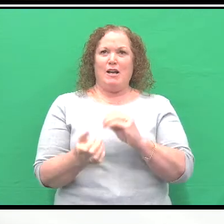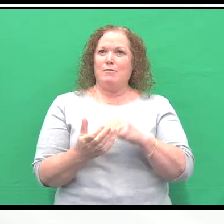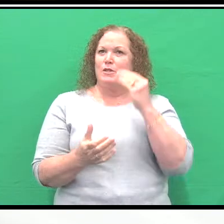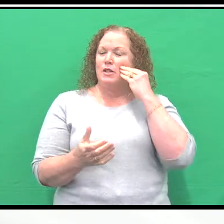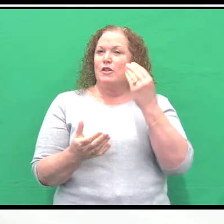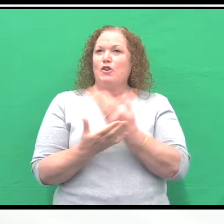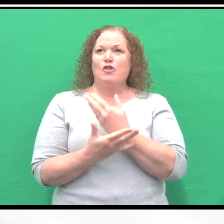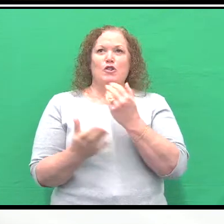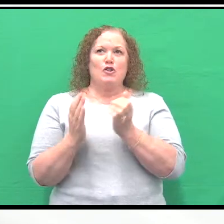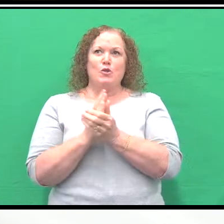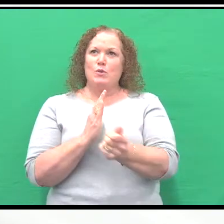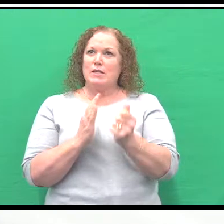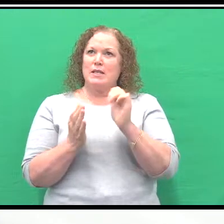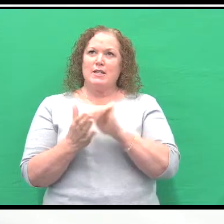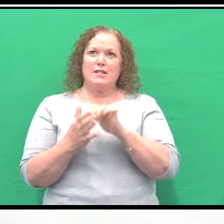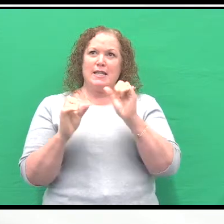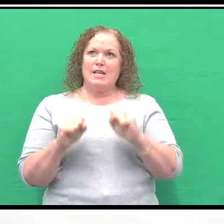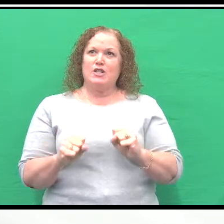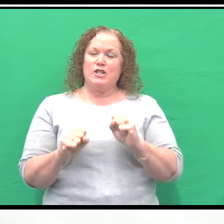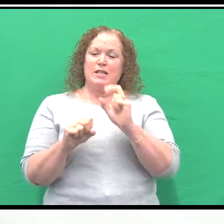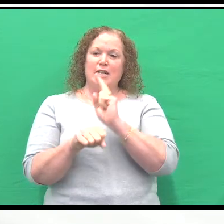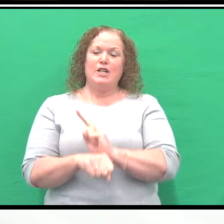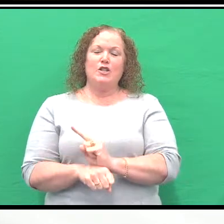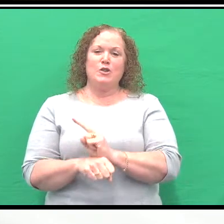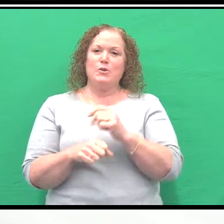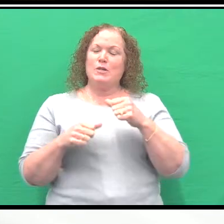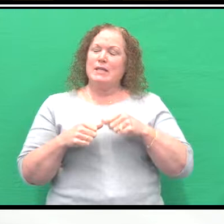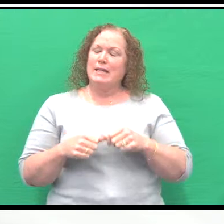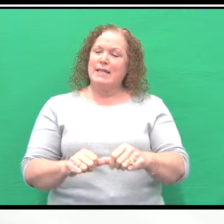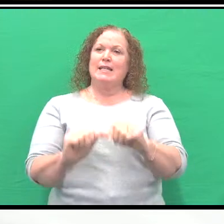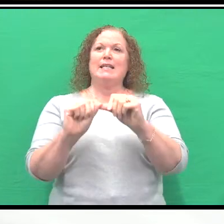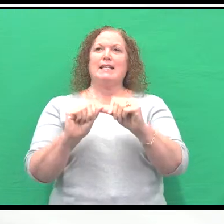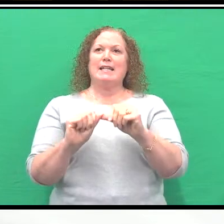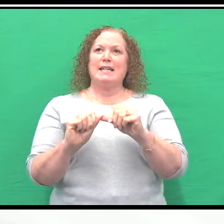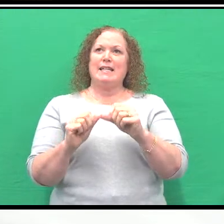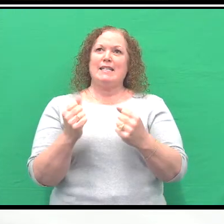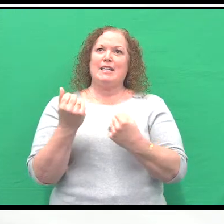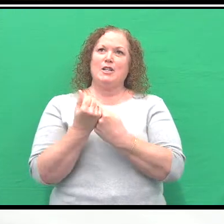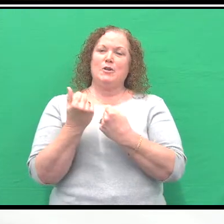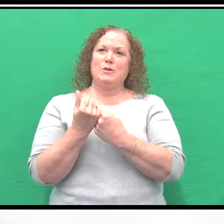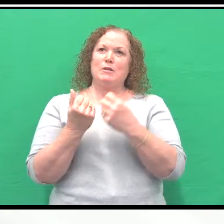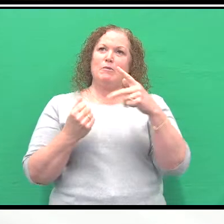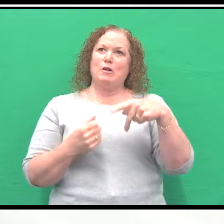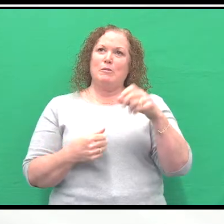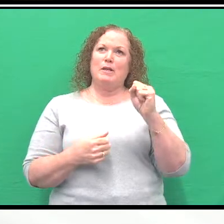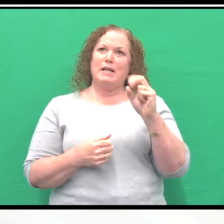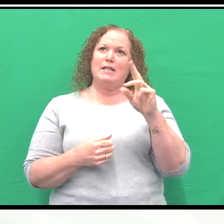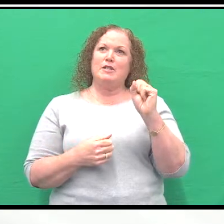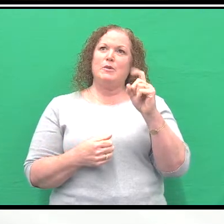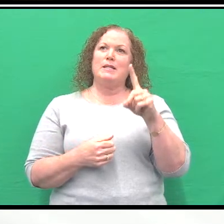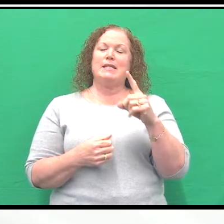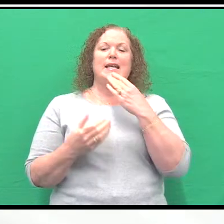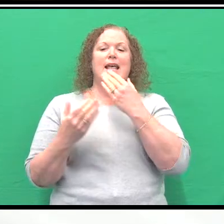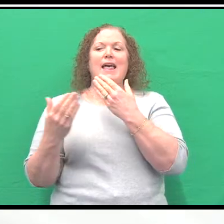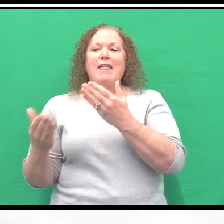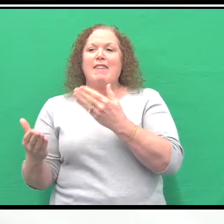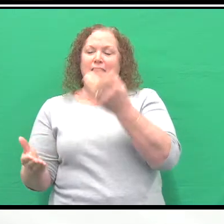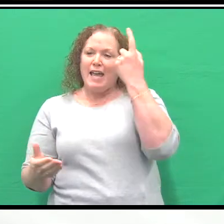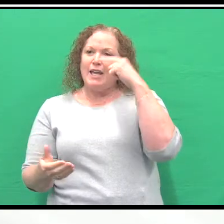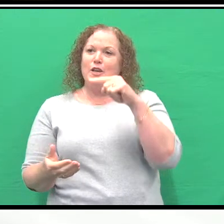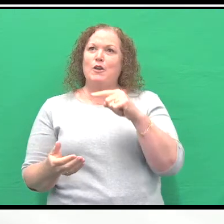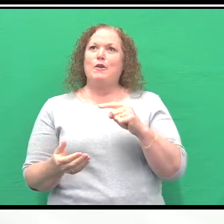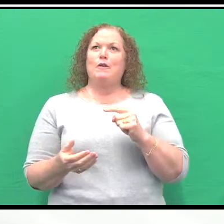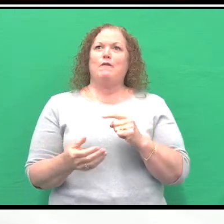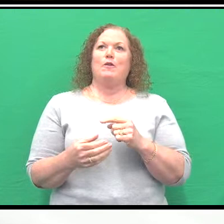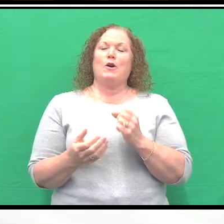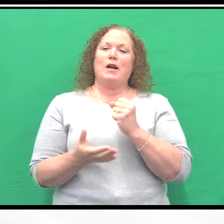use ongoing to support Palm Springs Unified School District. Thanks, Audria, for stepping up and working with your colleagues and our department to